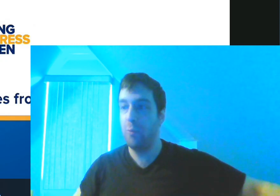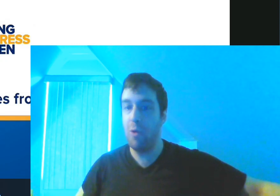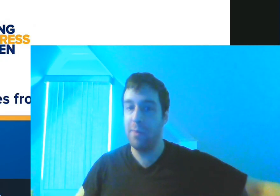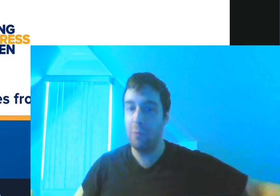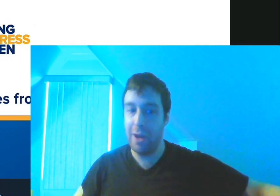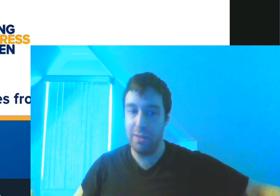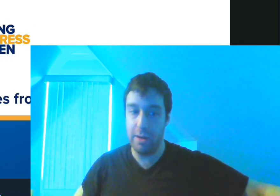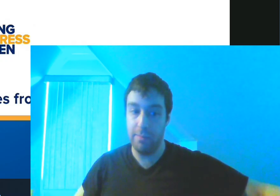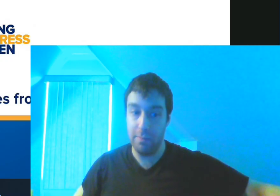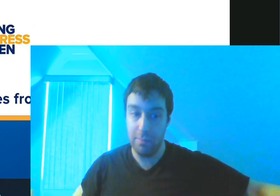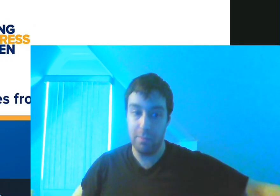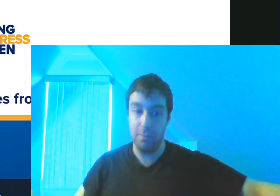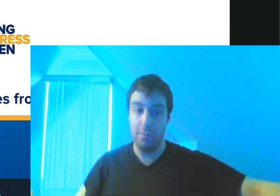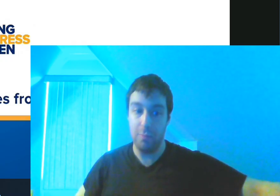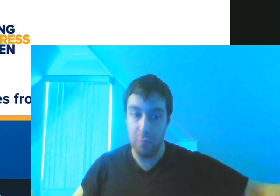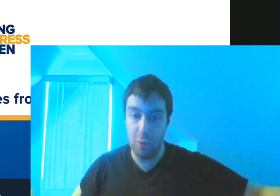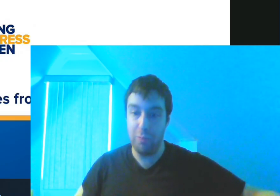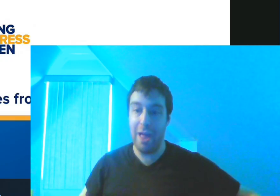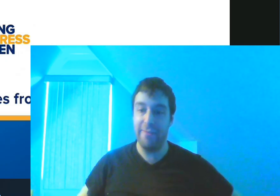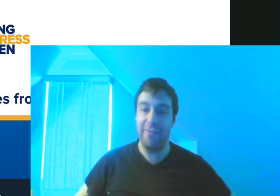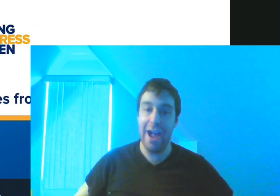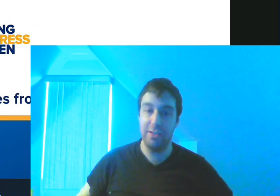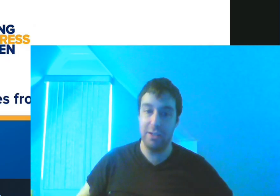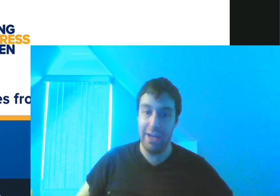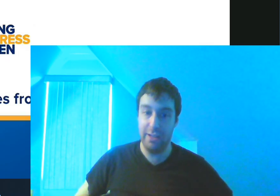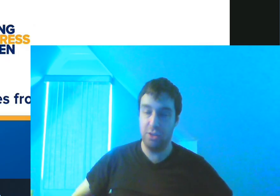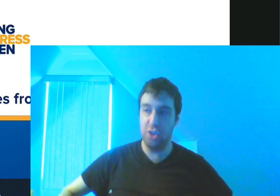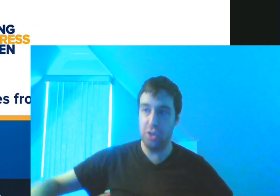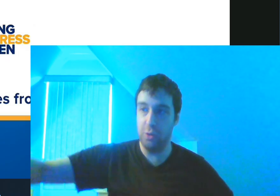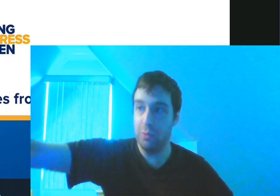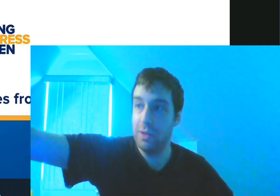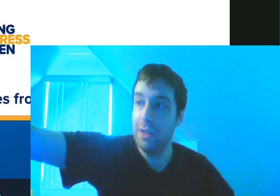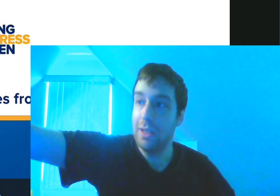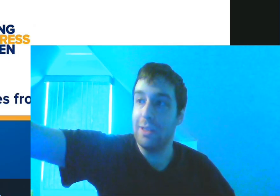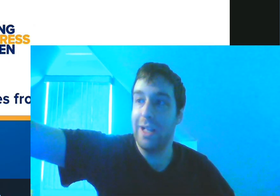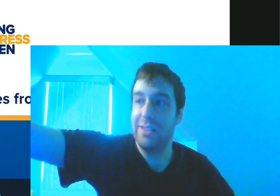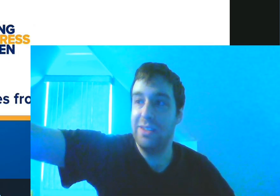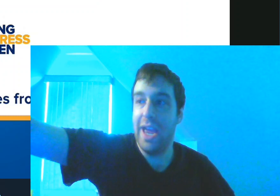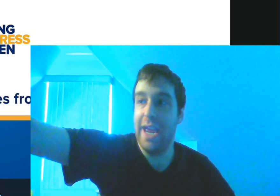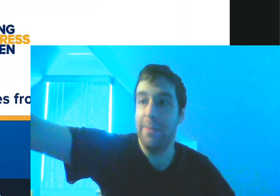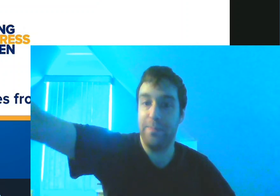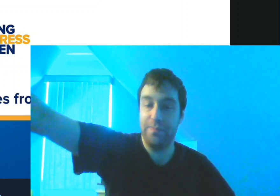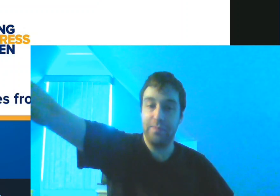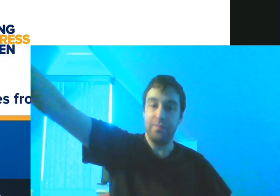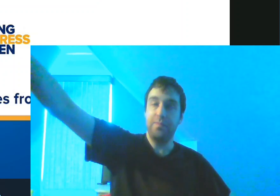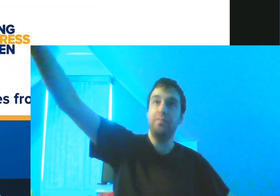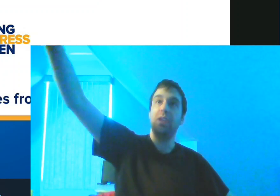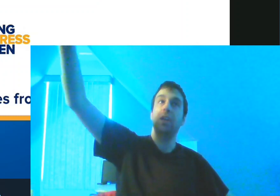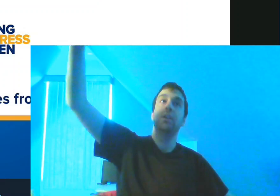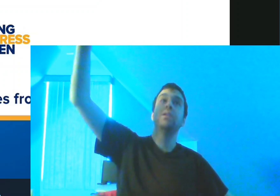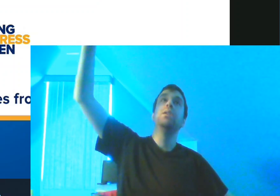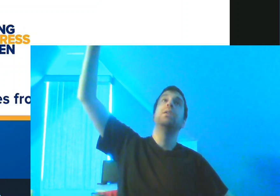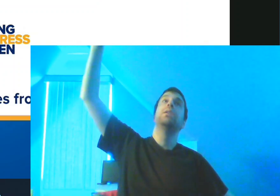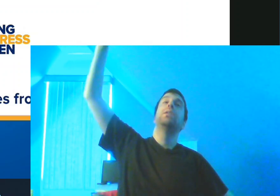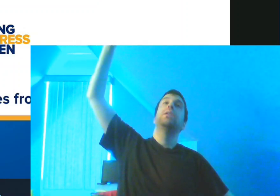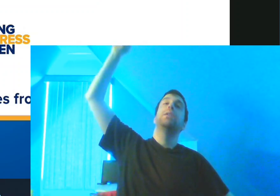if the warmer weather will play a factor into, let's say,